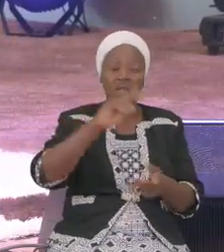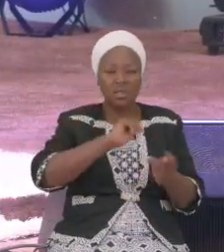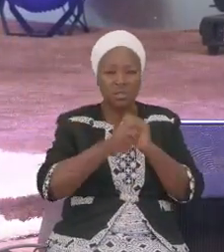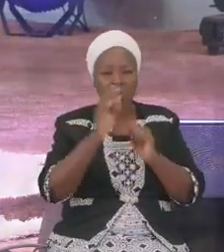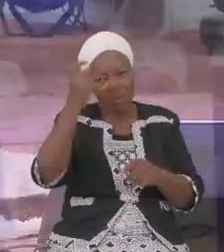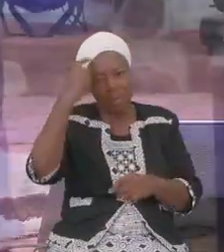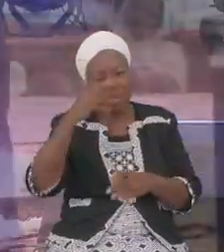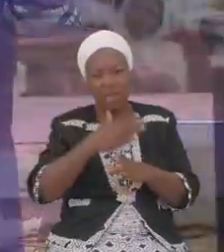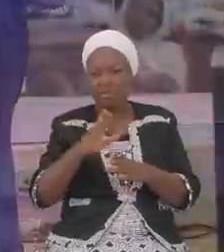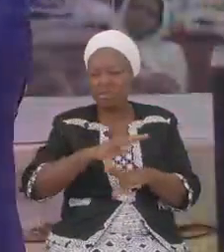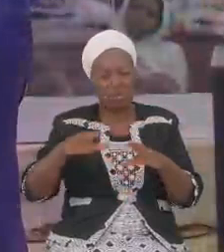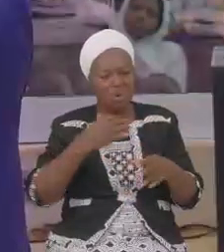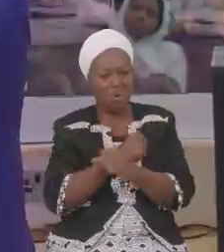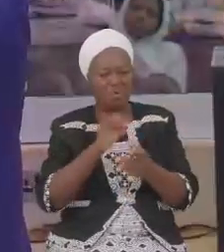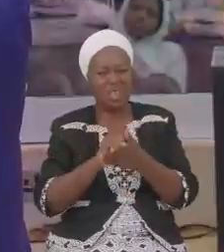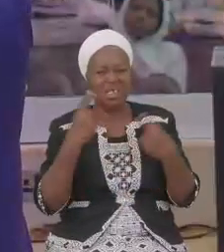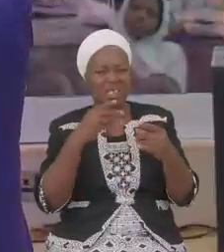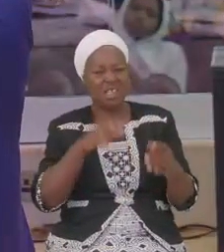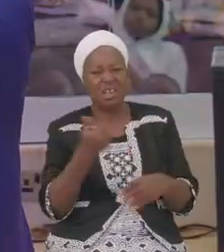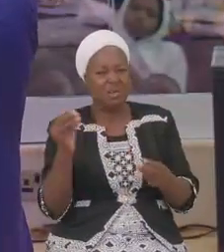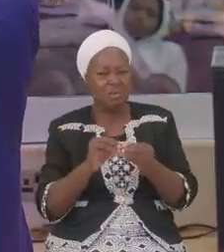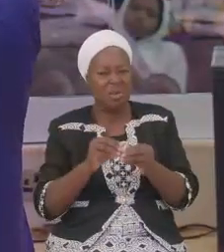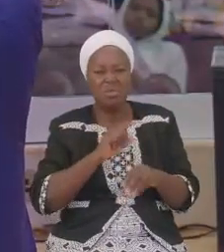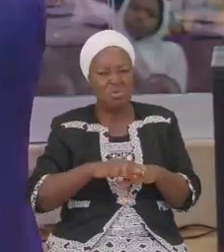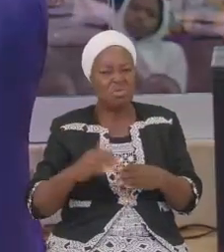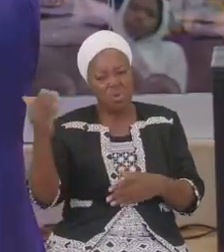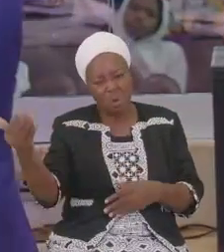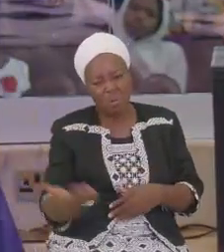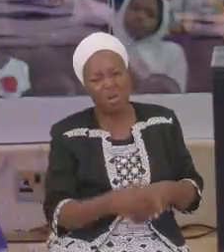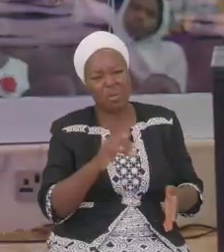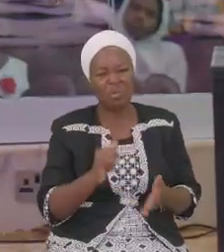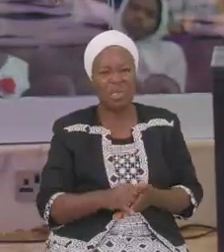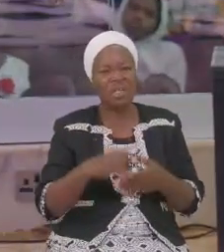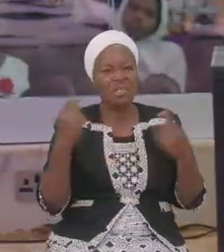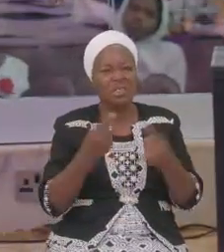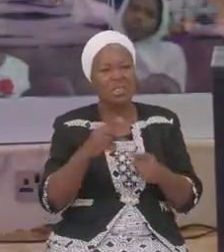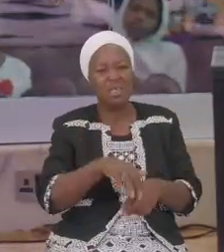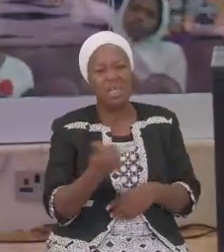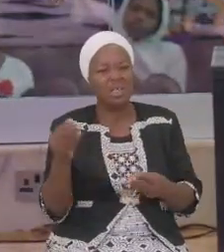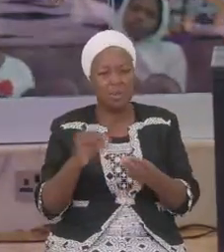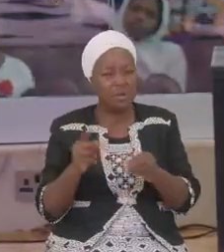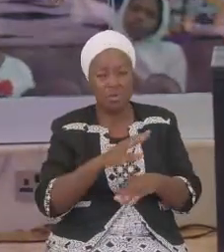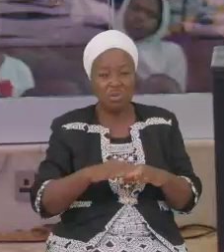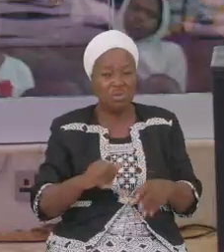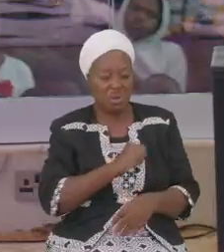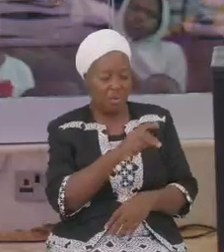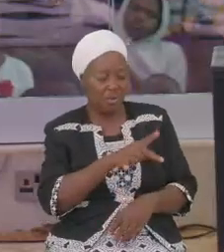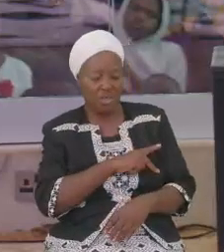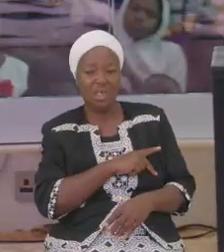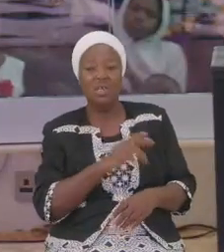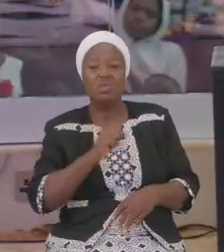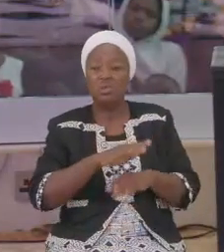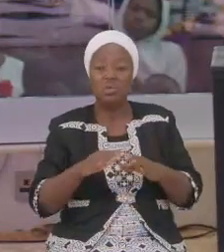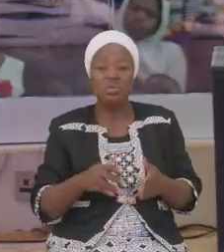even love that thing anymore. And you don't welcome that thing anymore. And you don't appreciate it. You don't